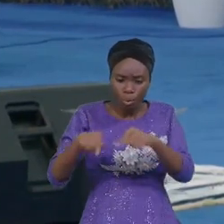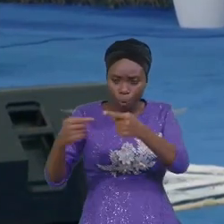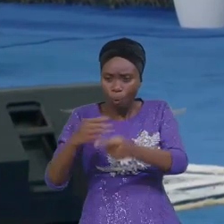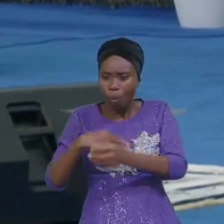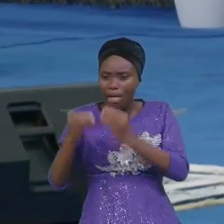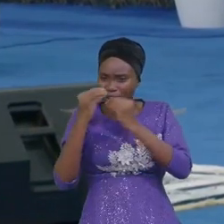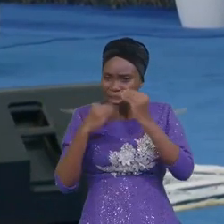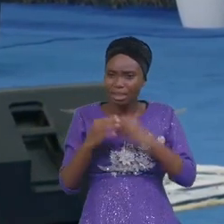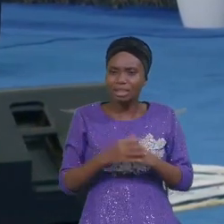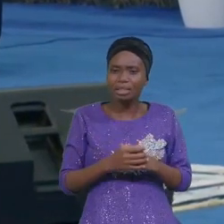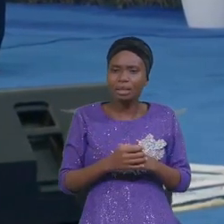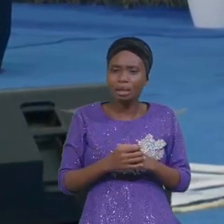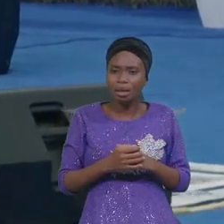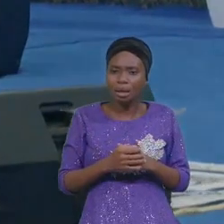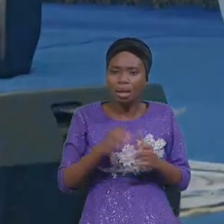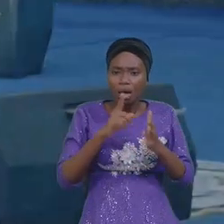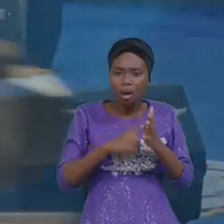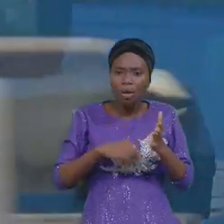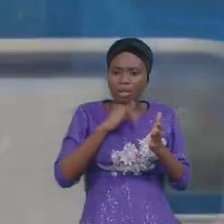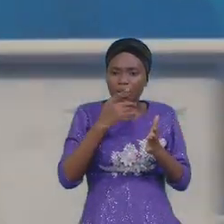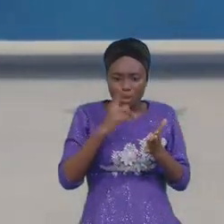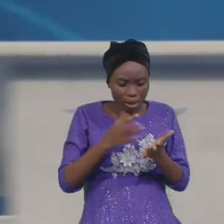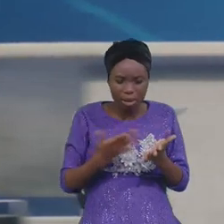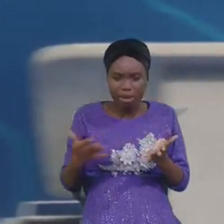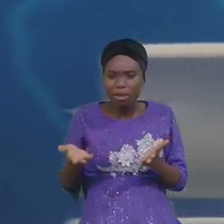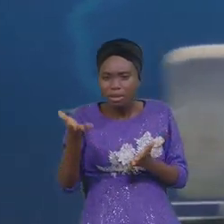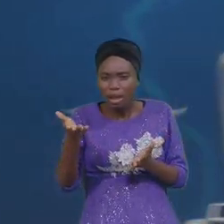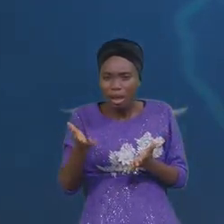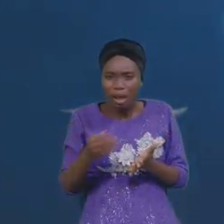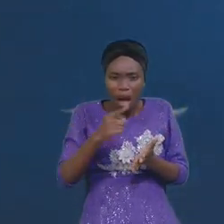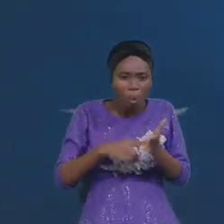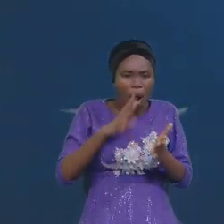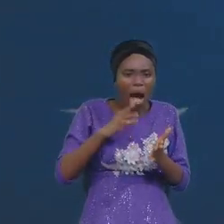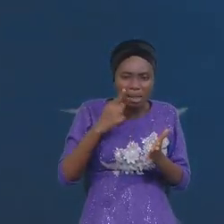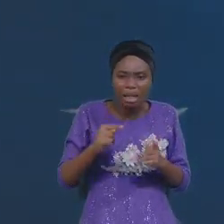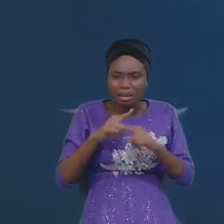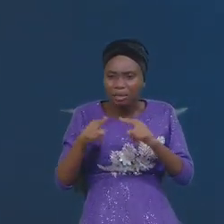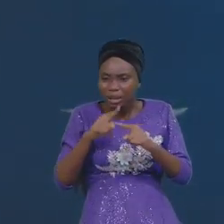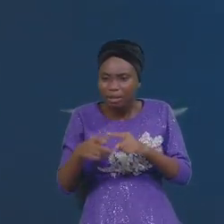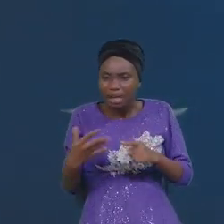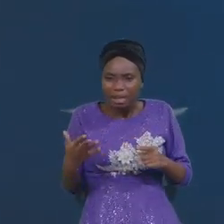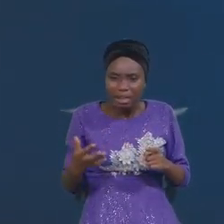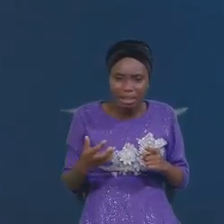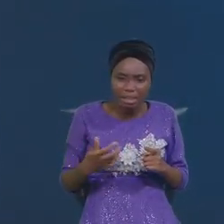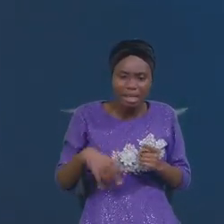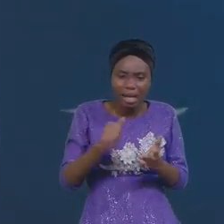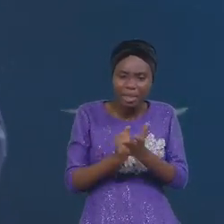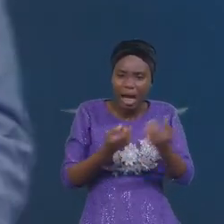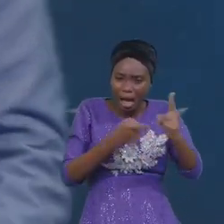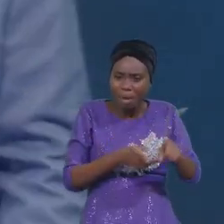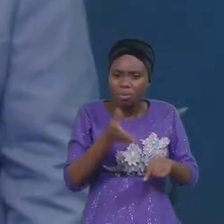the recipe there? What are the various chemical reactions there?